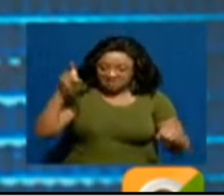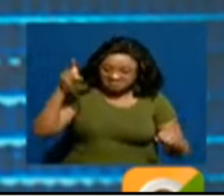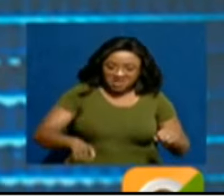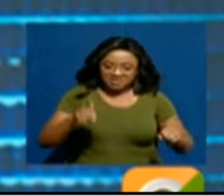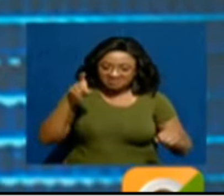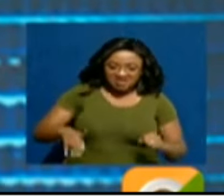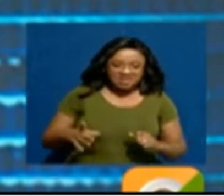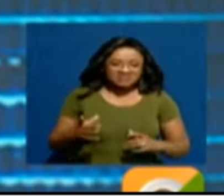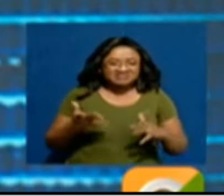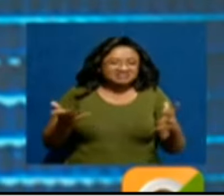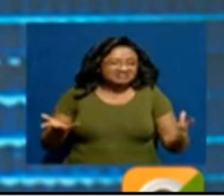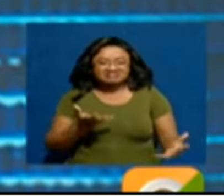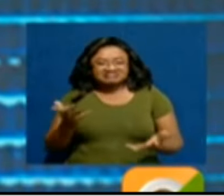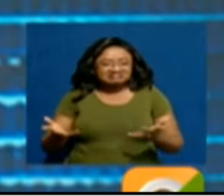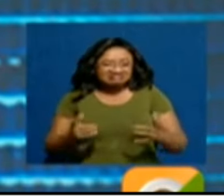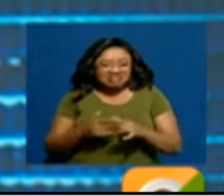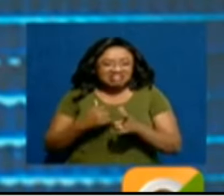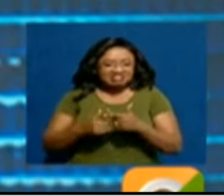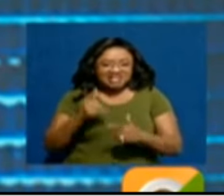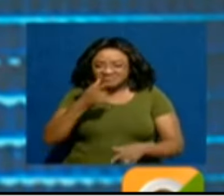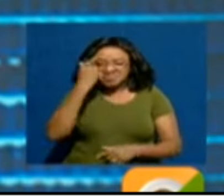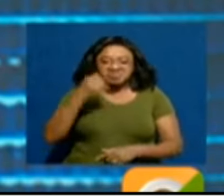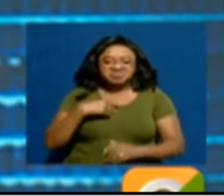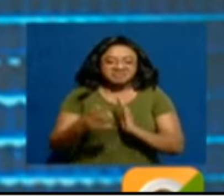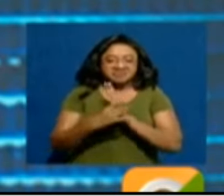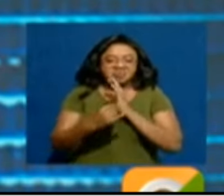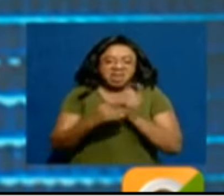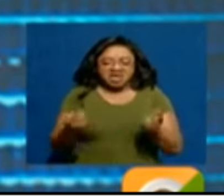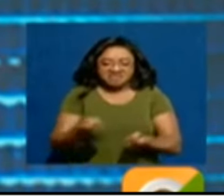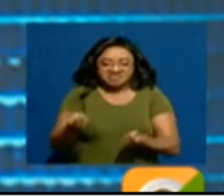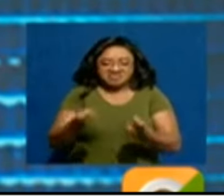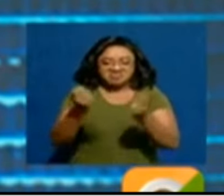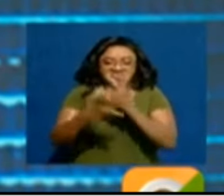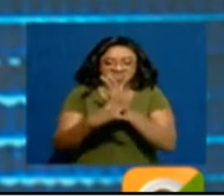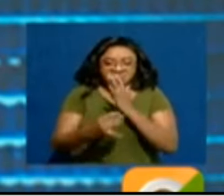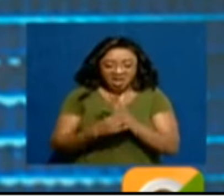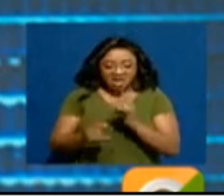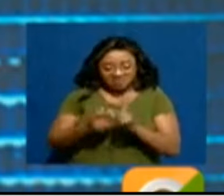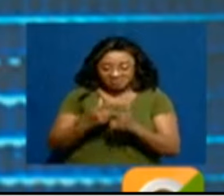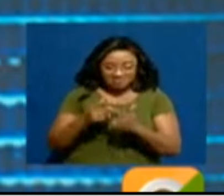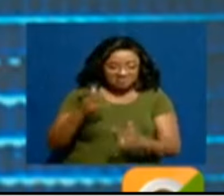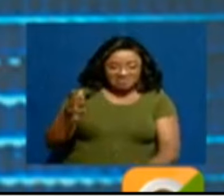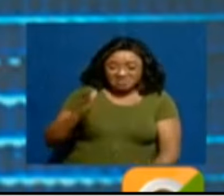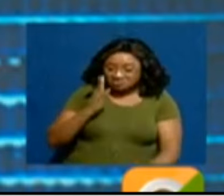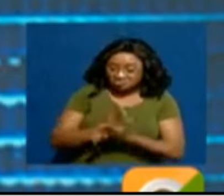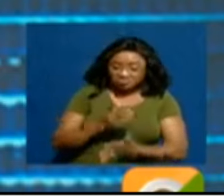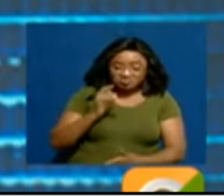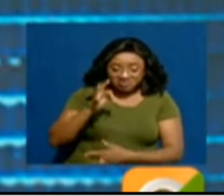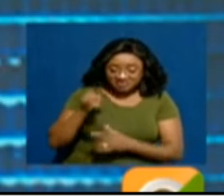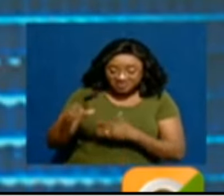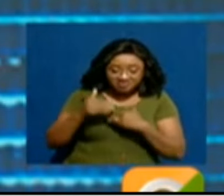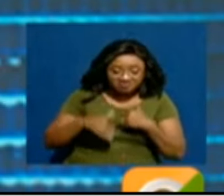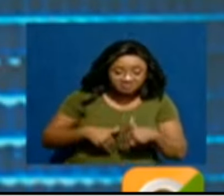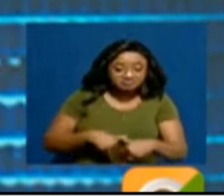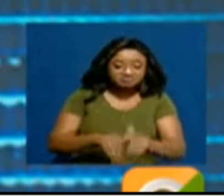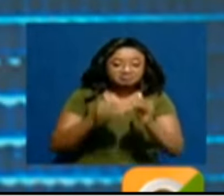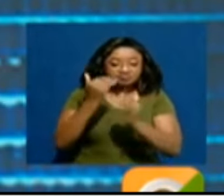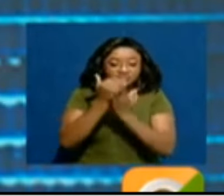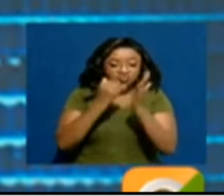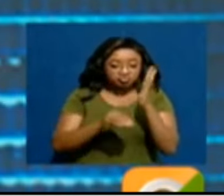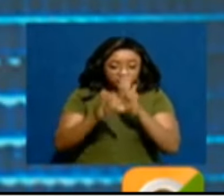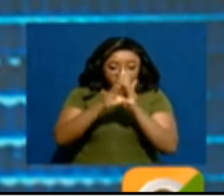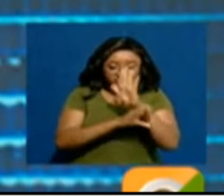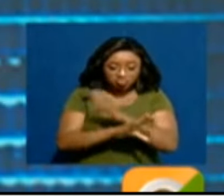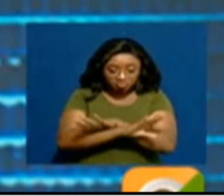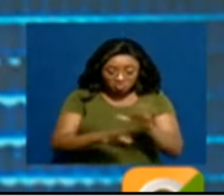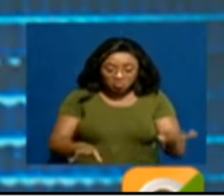way, and Haiti turns to Maiti, he will be held responsible, especially if it was done unconstitutionally. He will